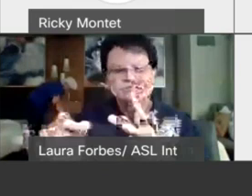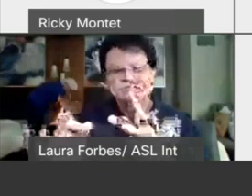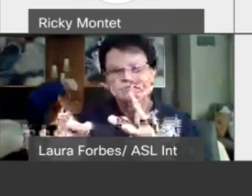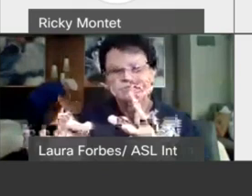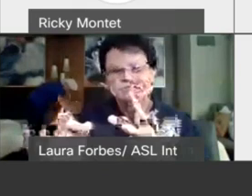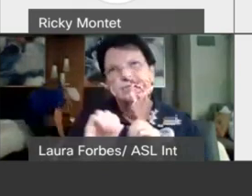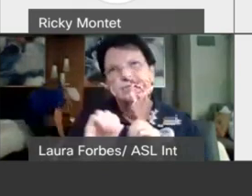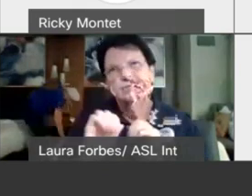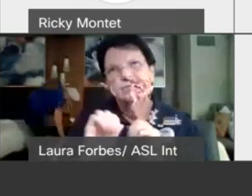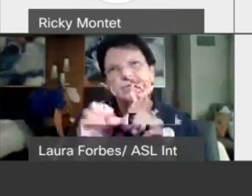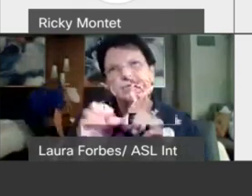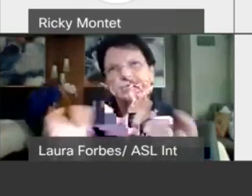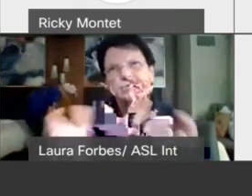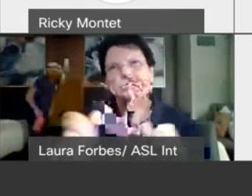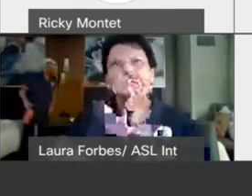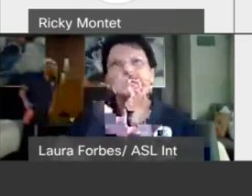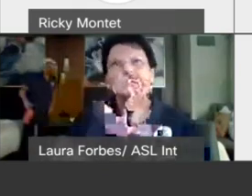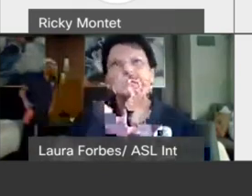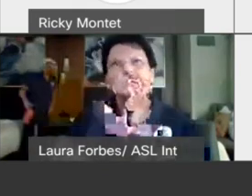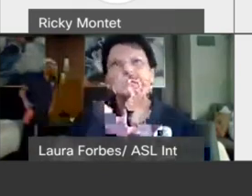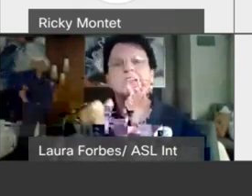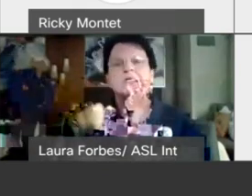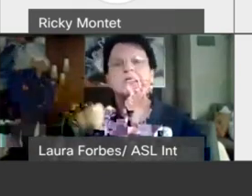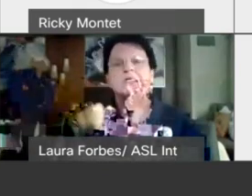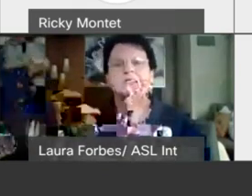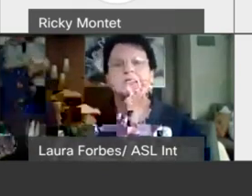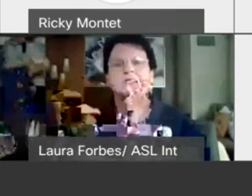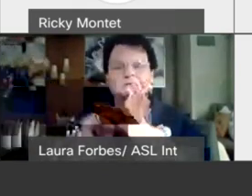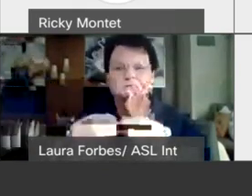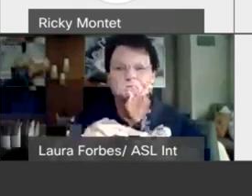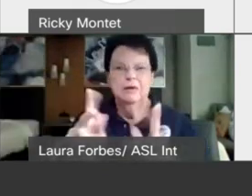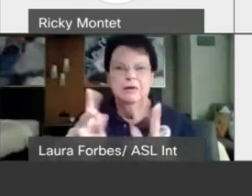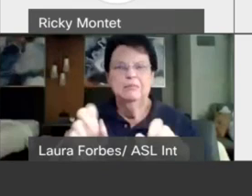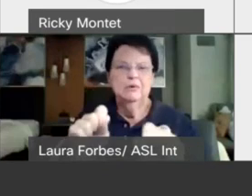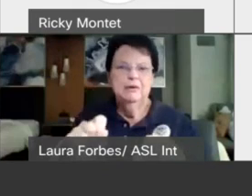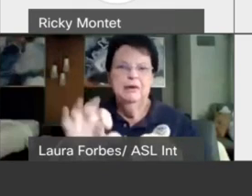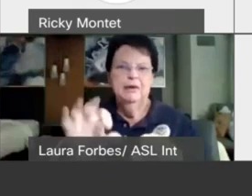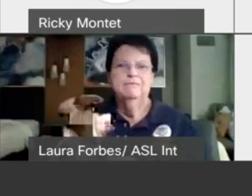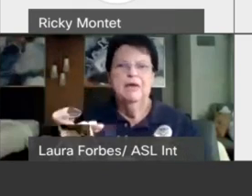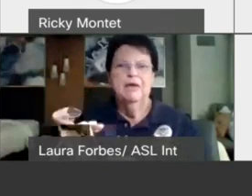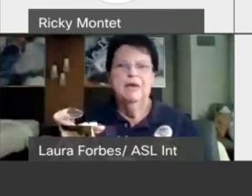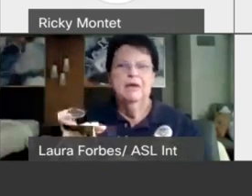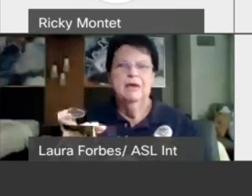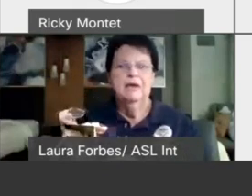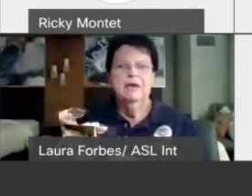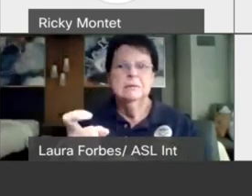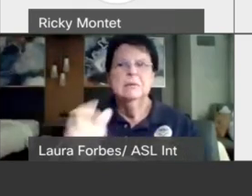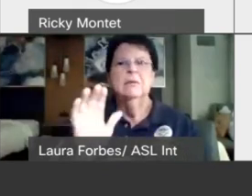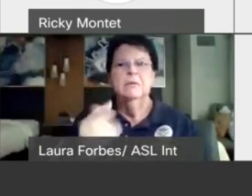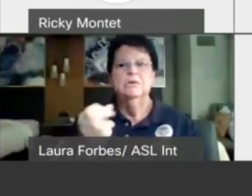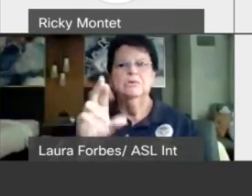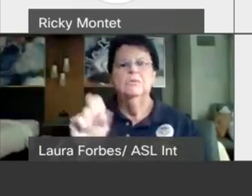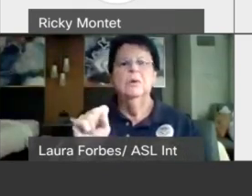the chat, but I can provide the FEMA fax number, and people are also able to fax their generator